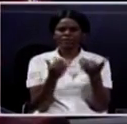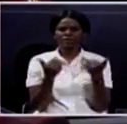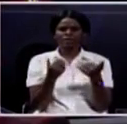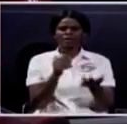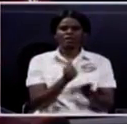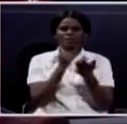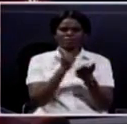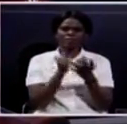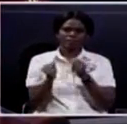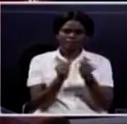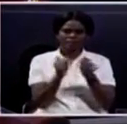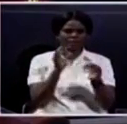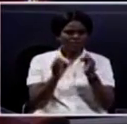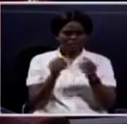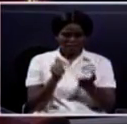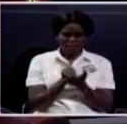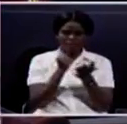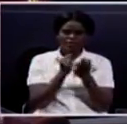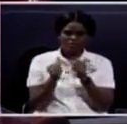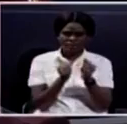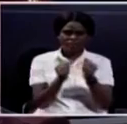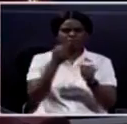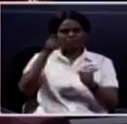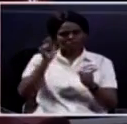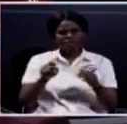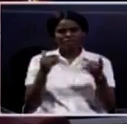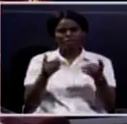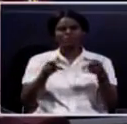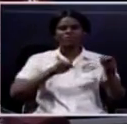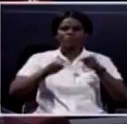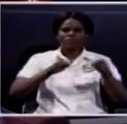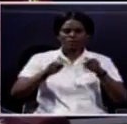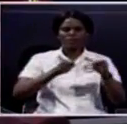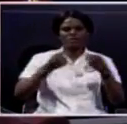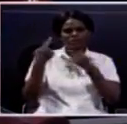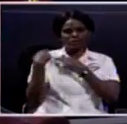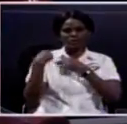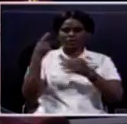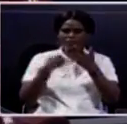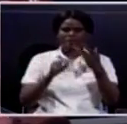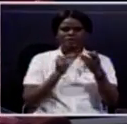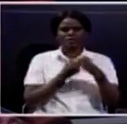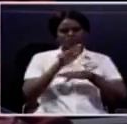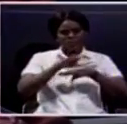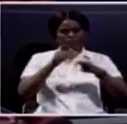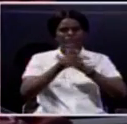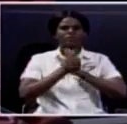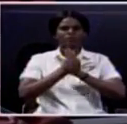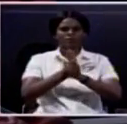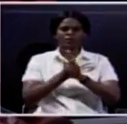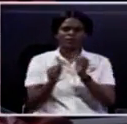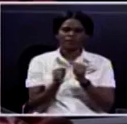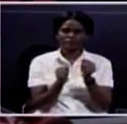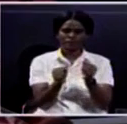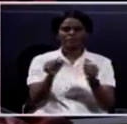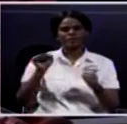the system, and if it is not helping the system, you must take corrective measures. That's what we call leadership in the system.